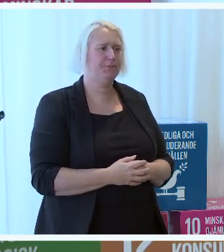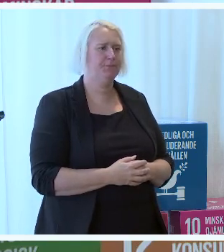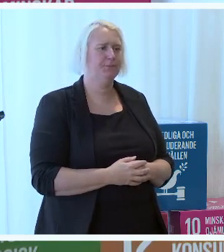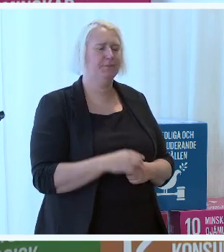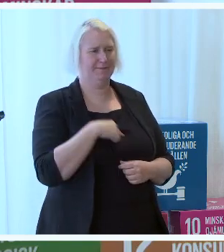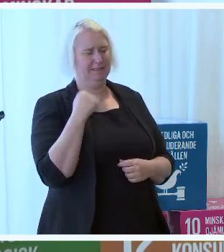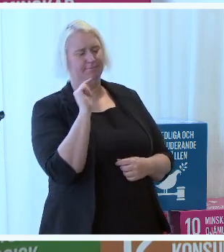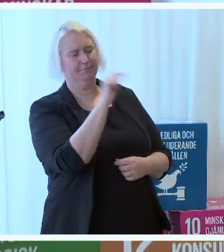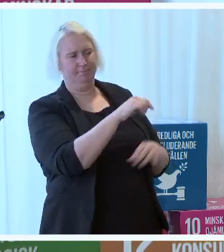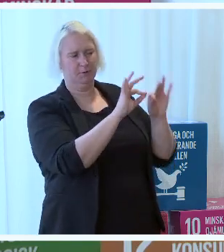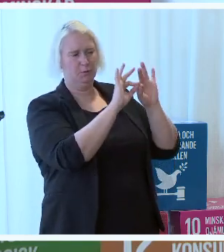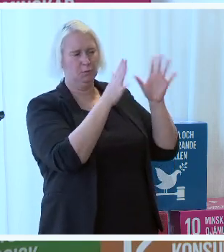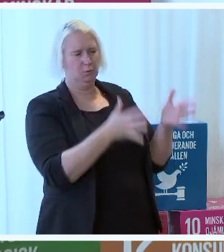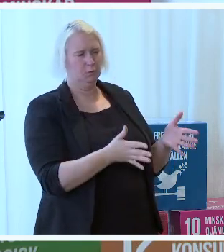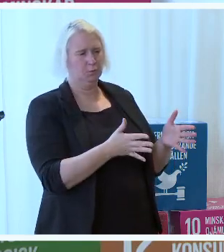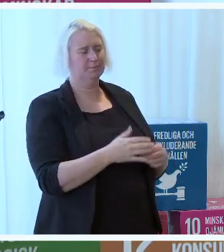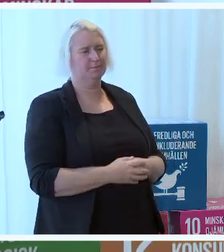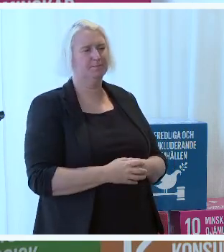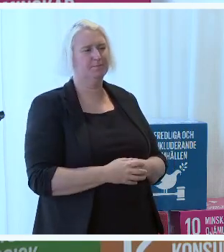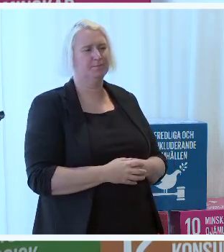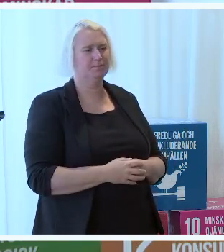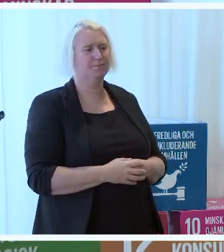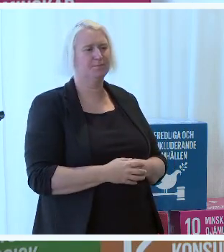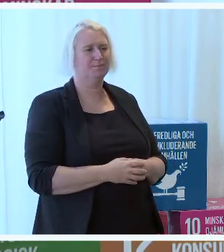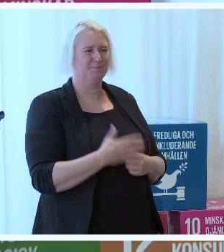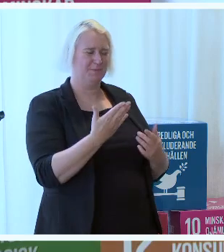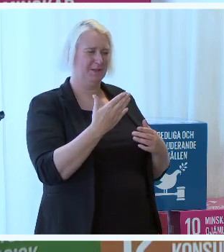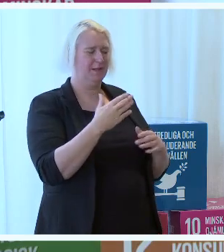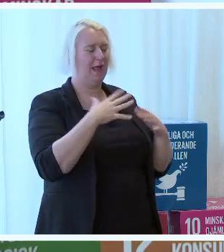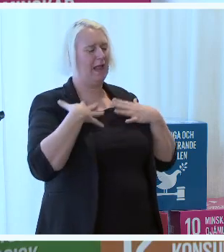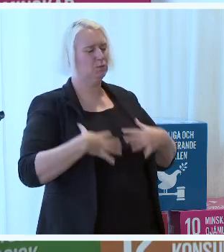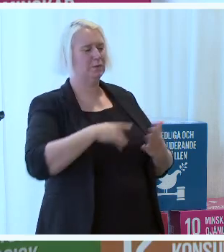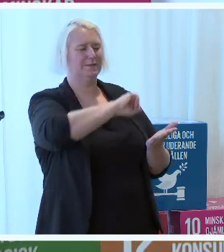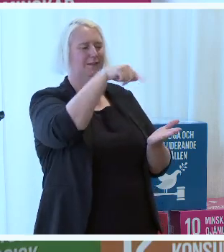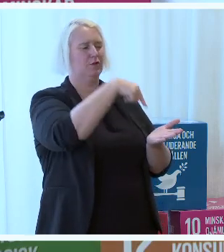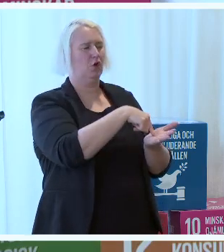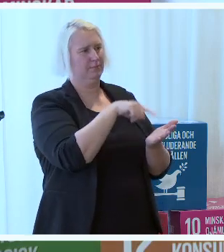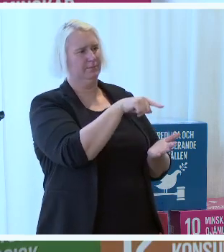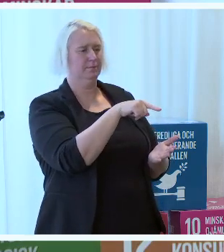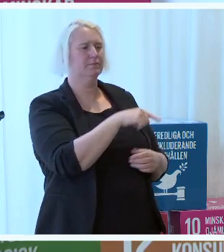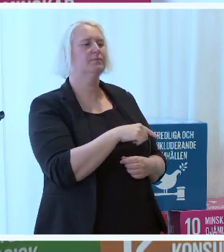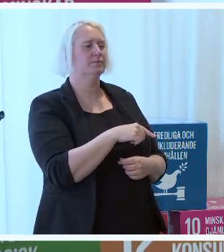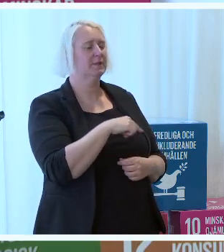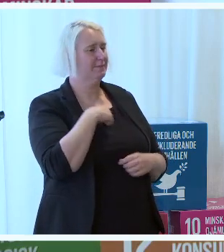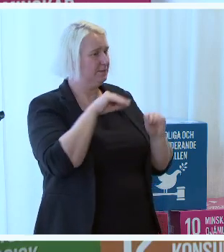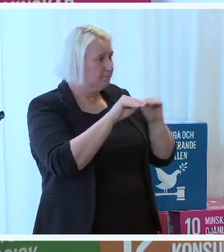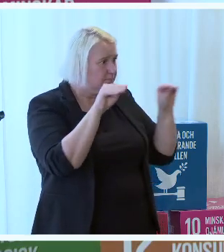it was in the video, and in those health centers that we work with, we train the health staff to